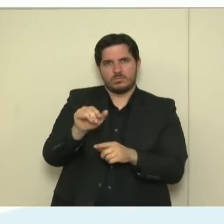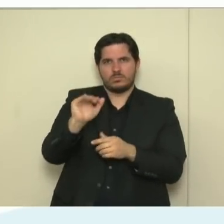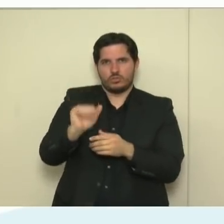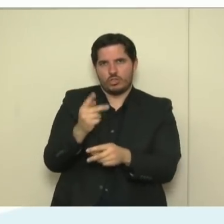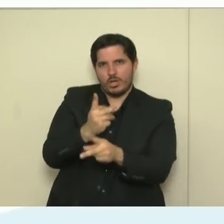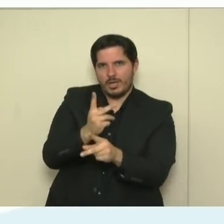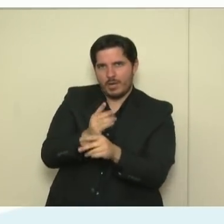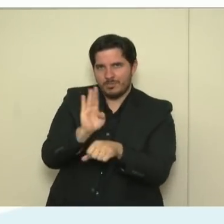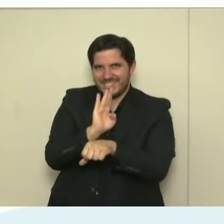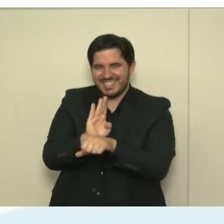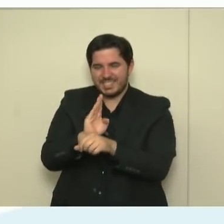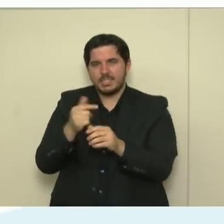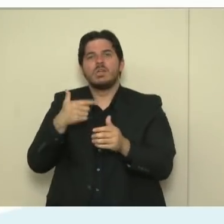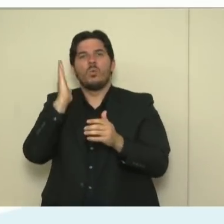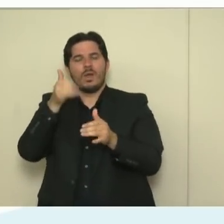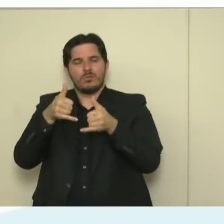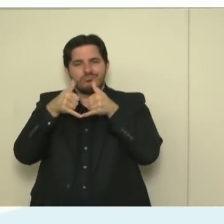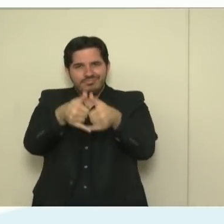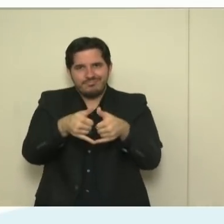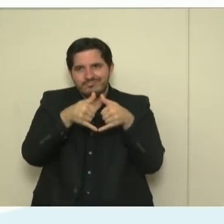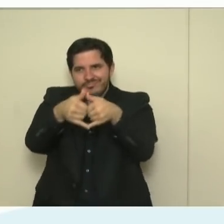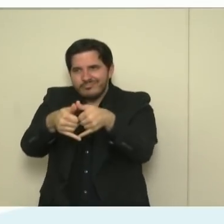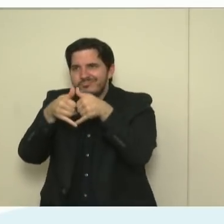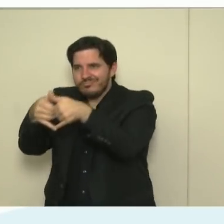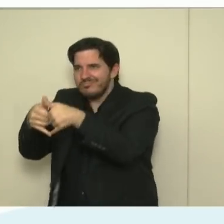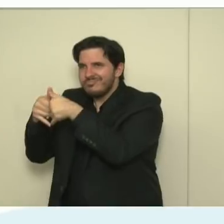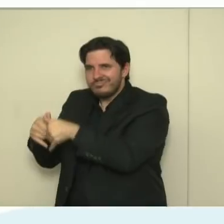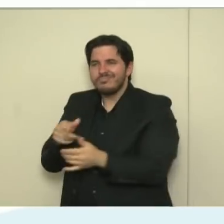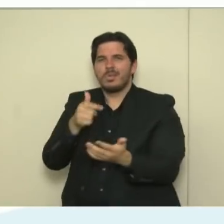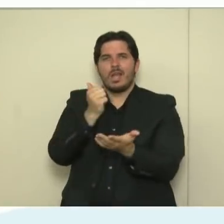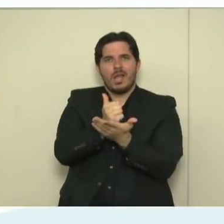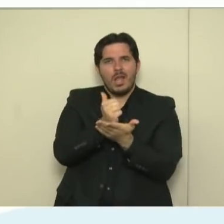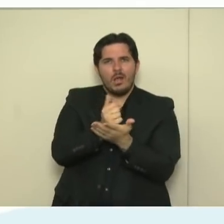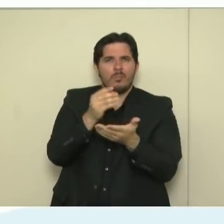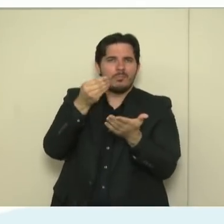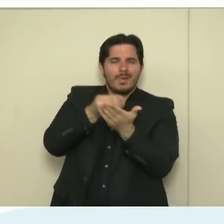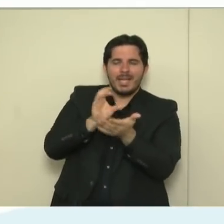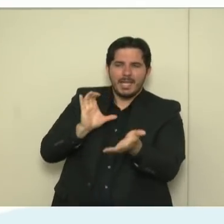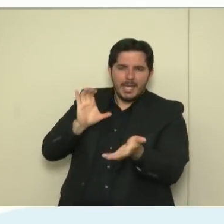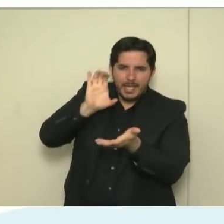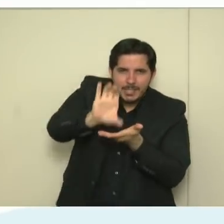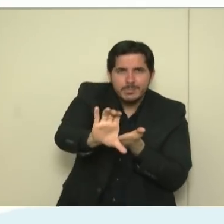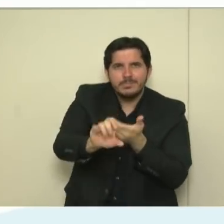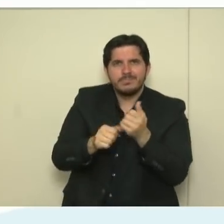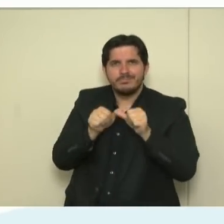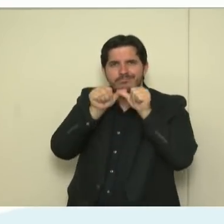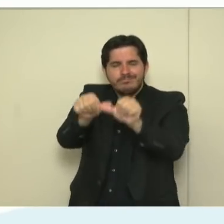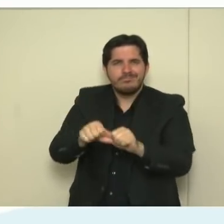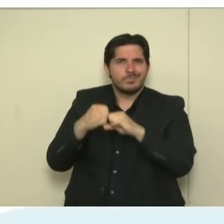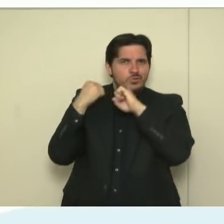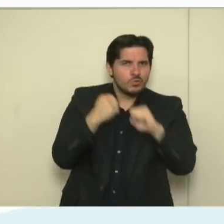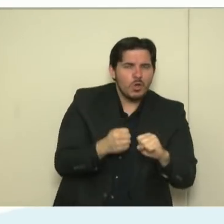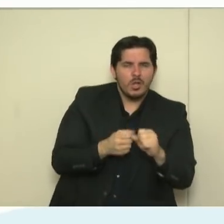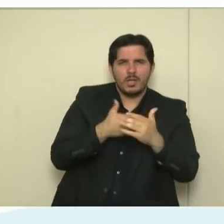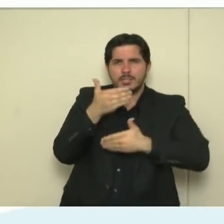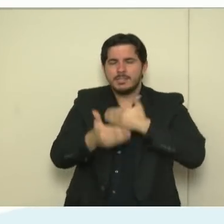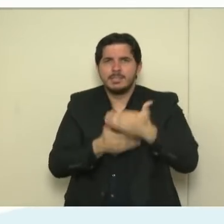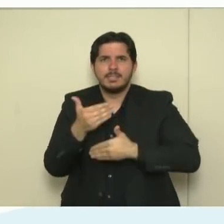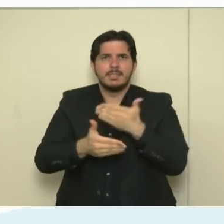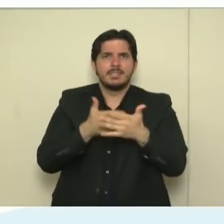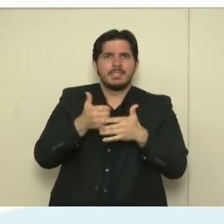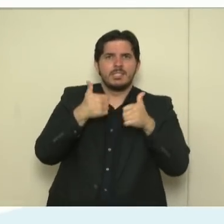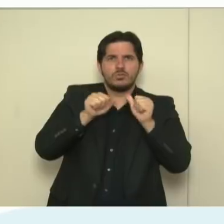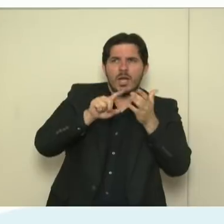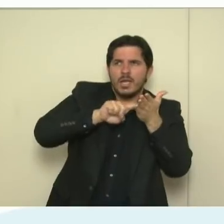to support them being strong and we continue to explore other